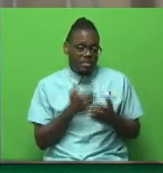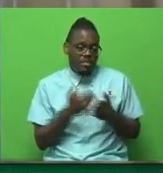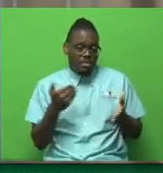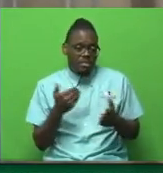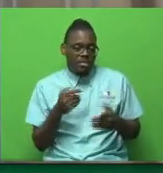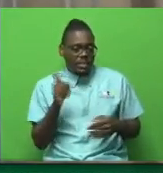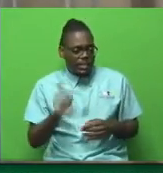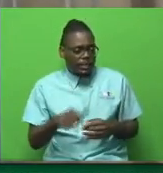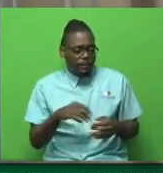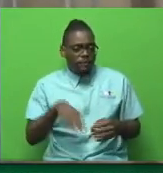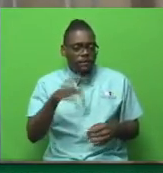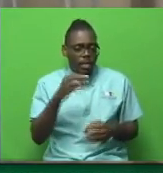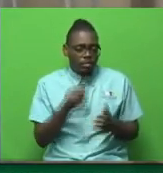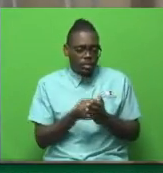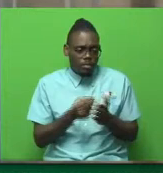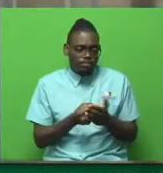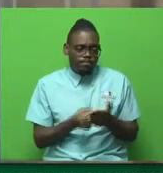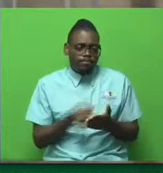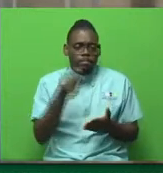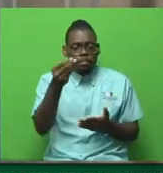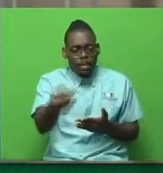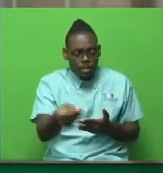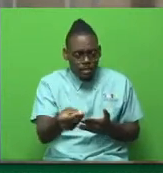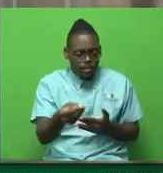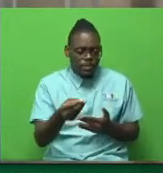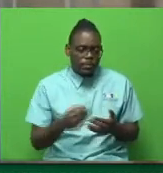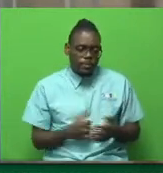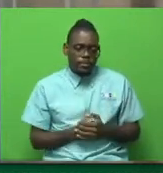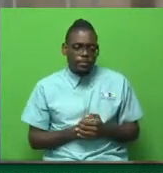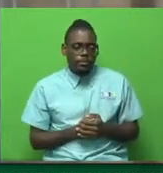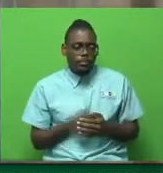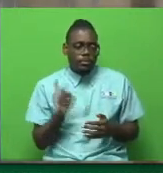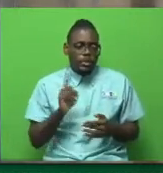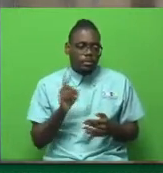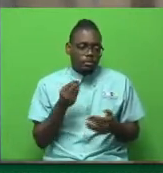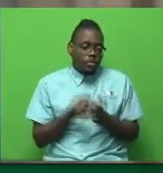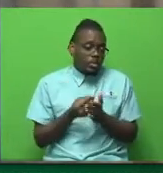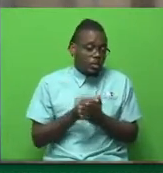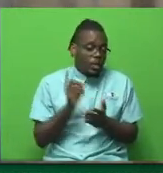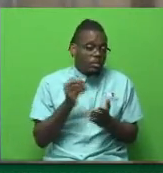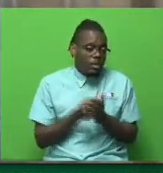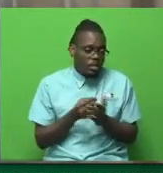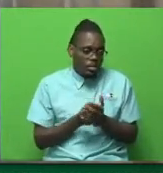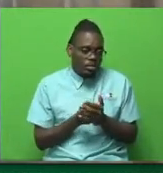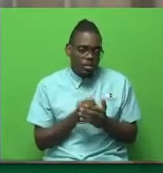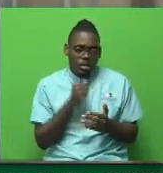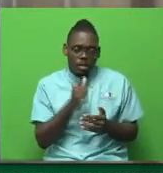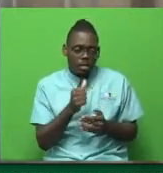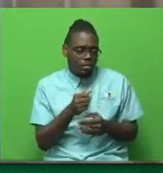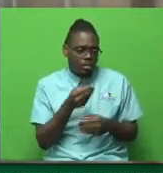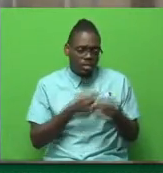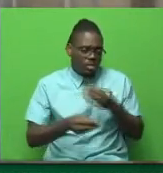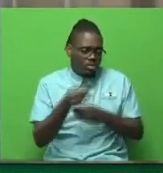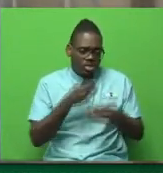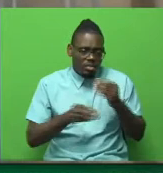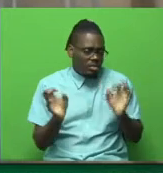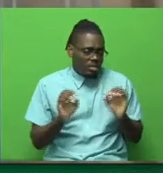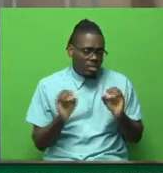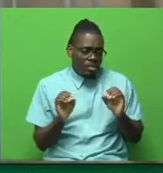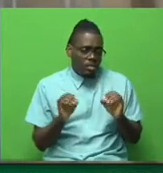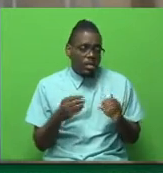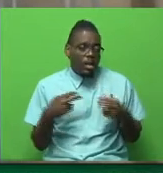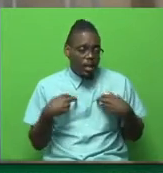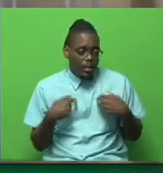to tell them again where the money is because it's not that their trade-off is required the money exists Madam speaker